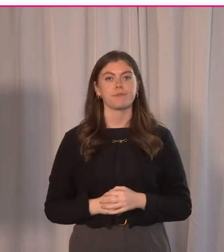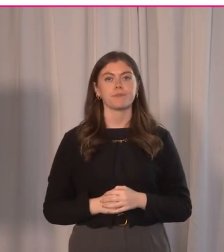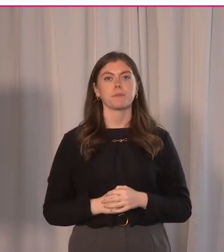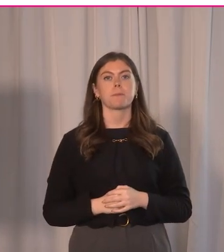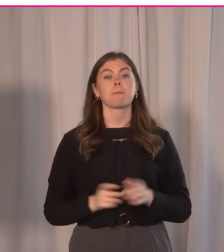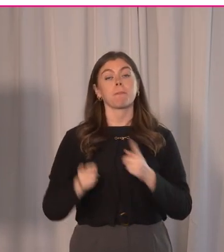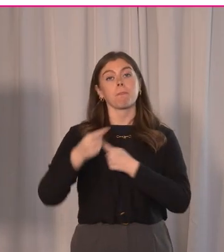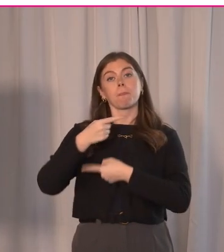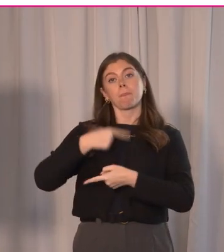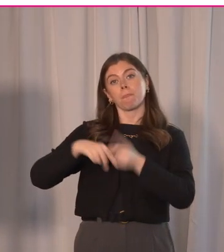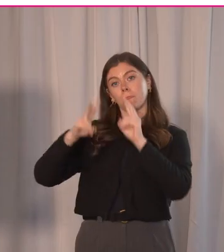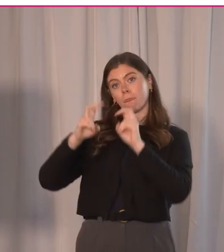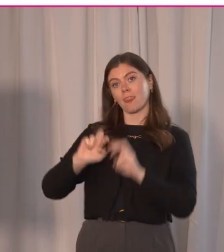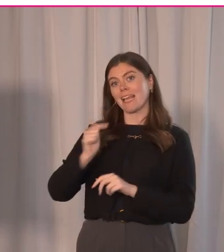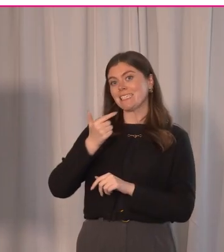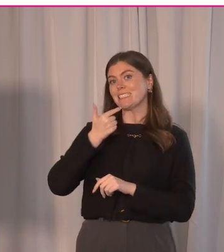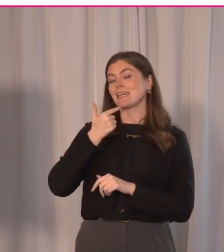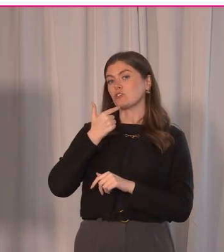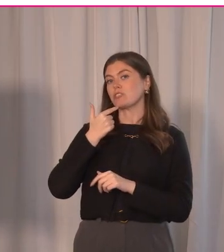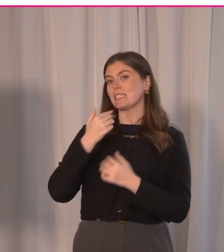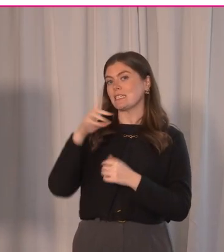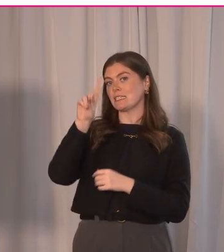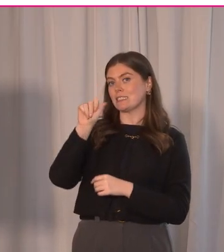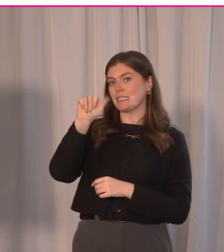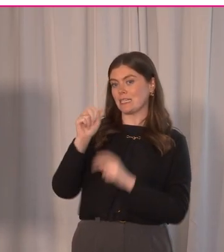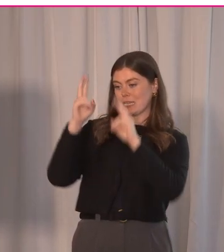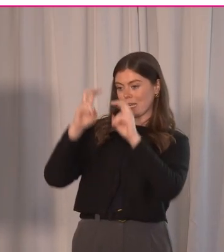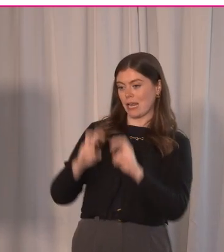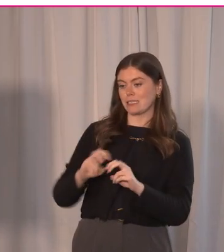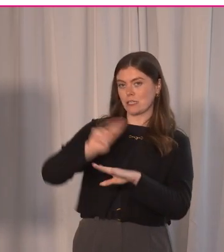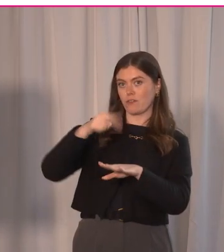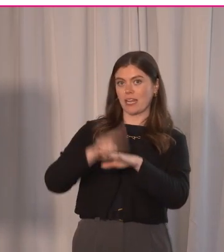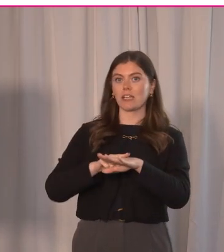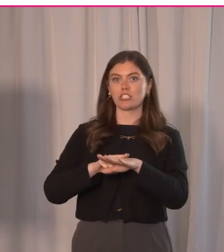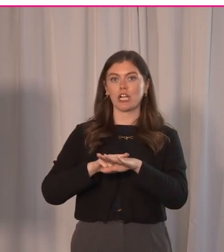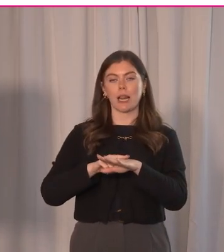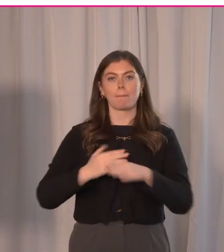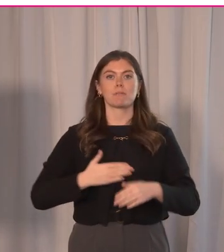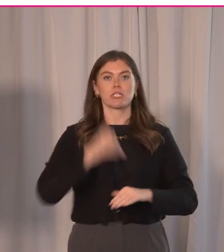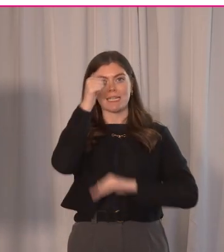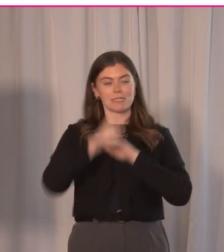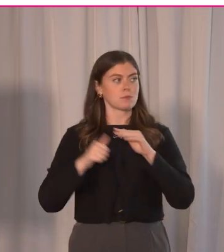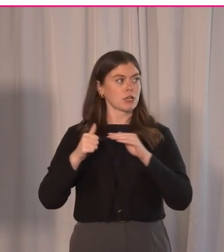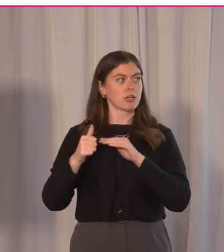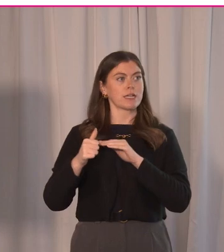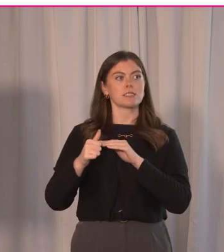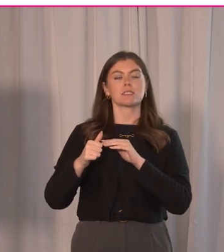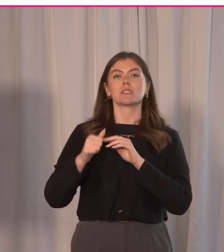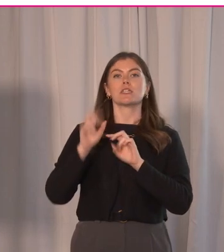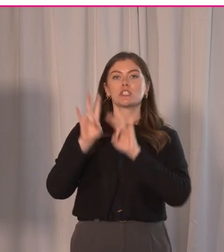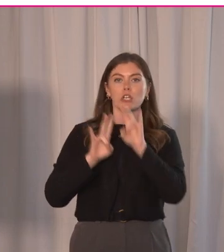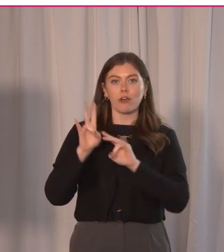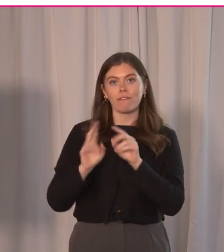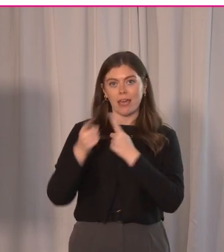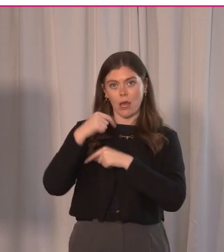So we conducted secondary data analysis of the National Maternity Experience Survey, and we received the data from HICWA. So